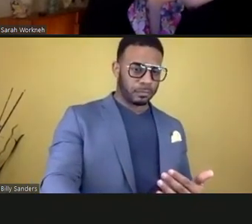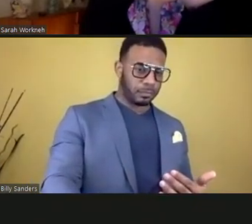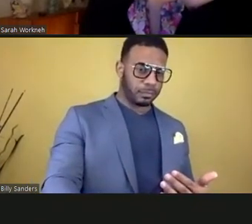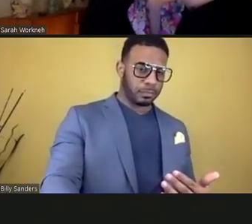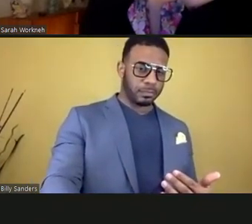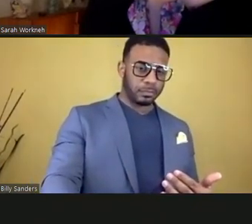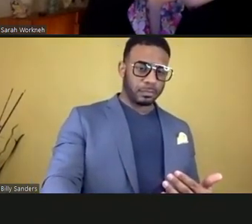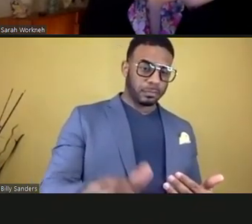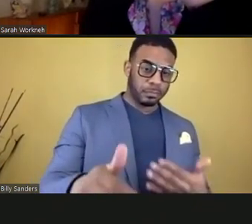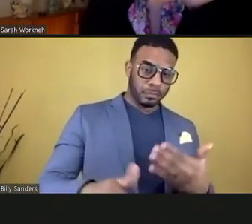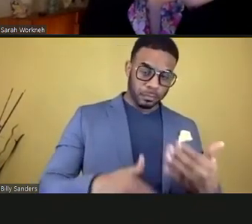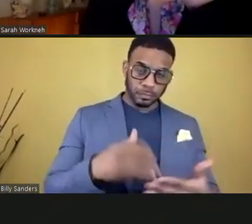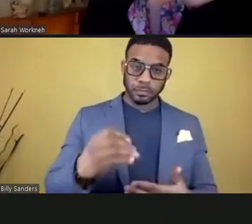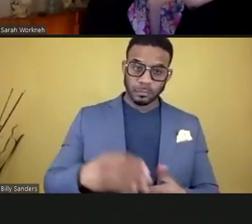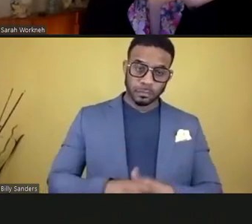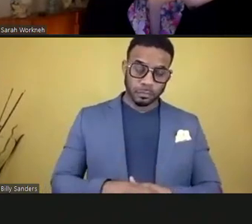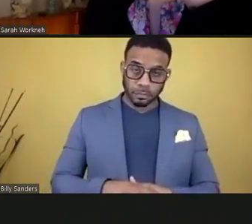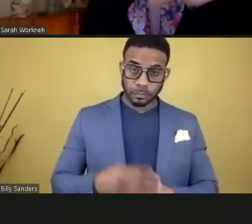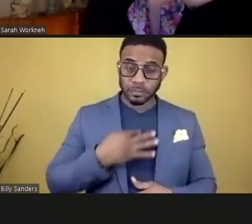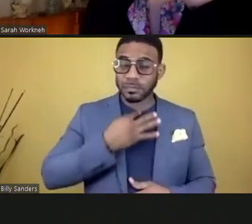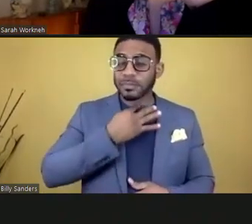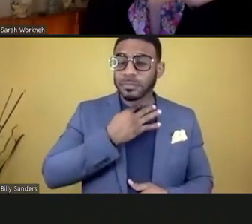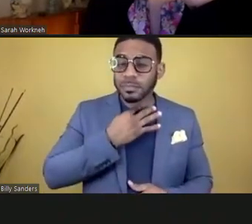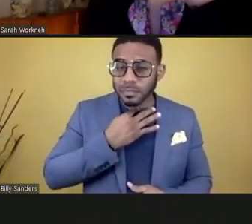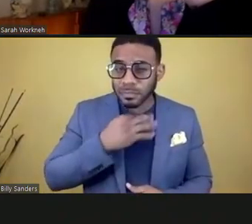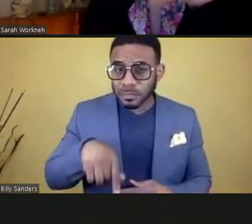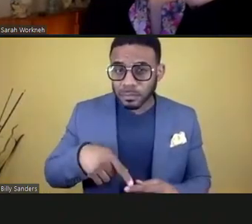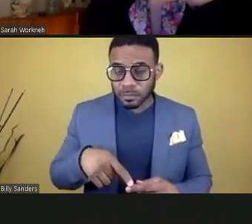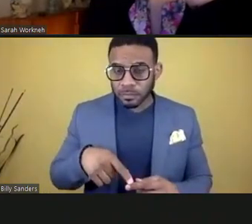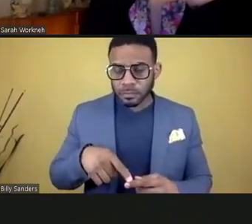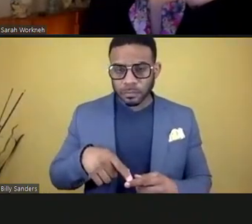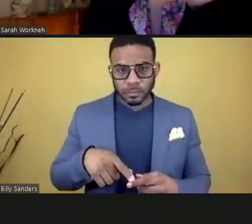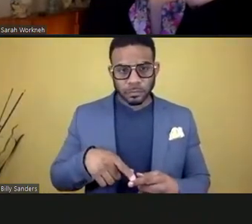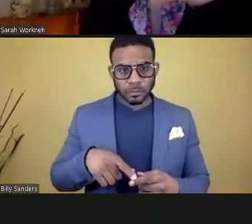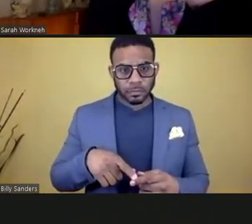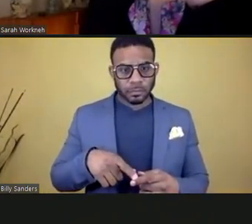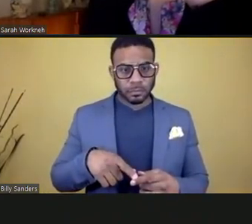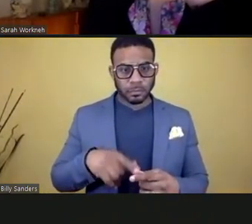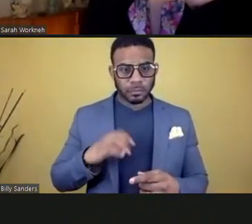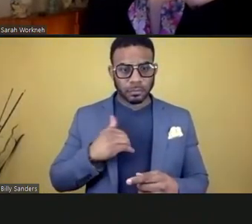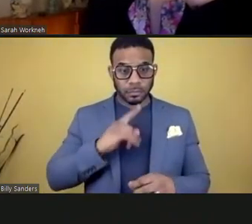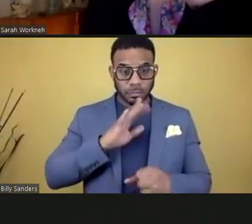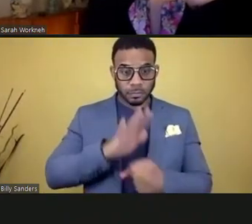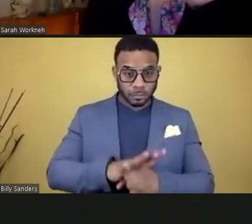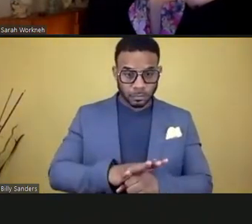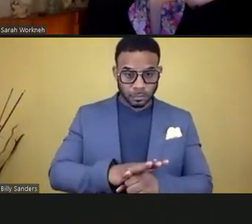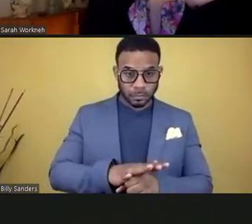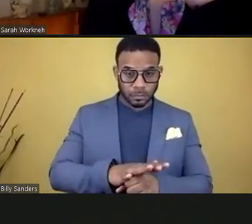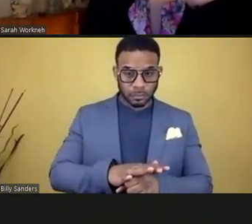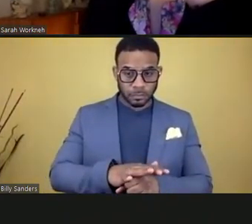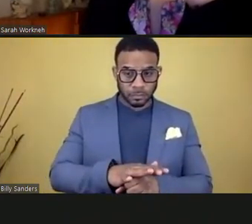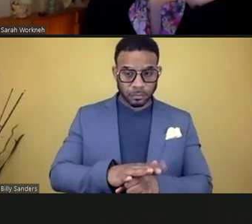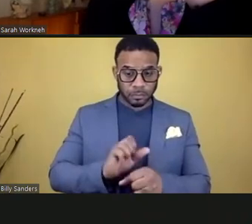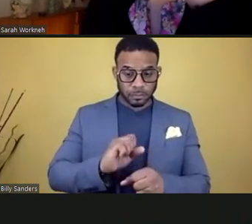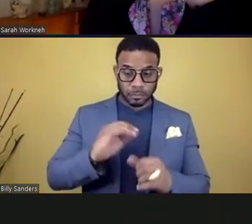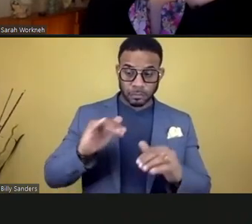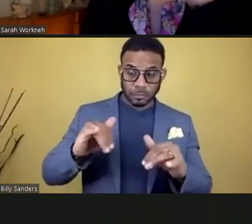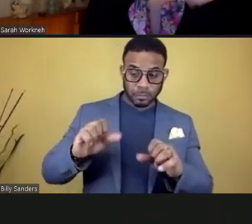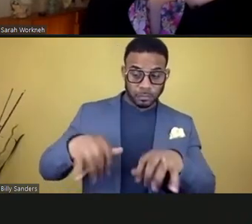so I'm curious about, you know, our commitments as